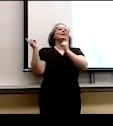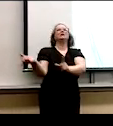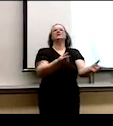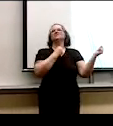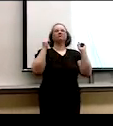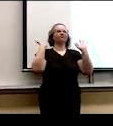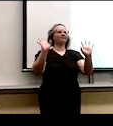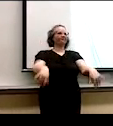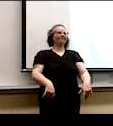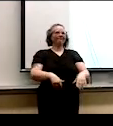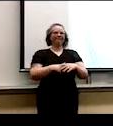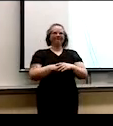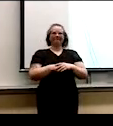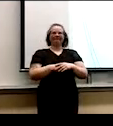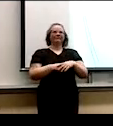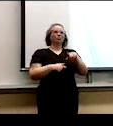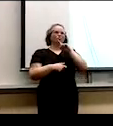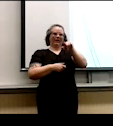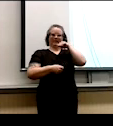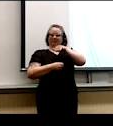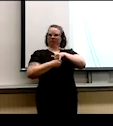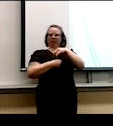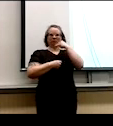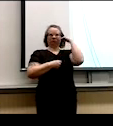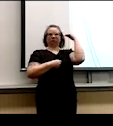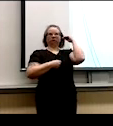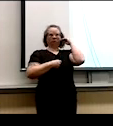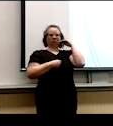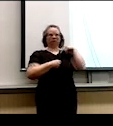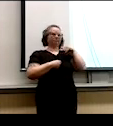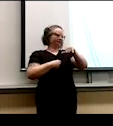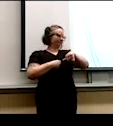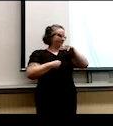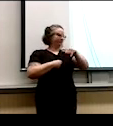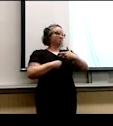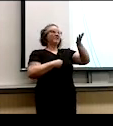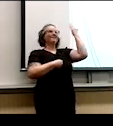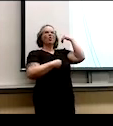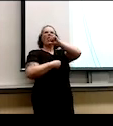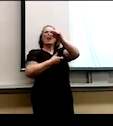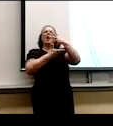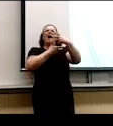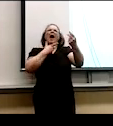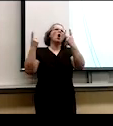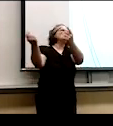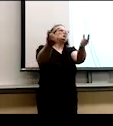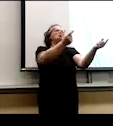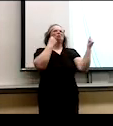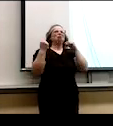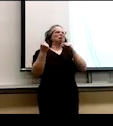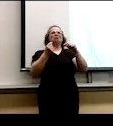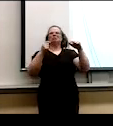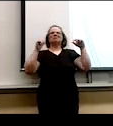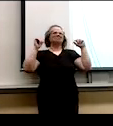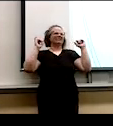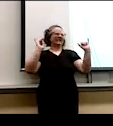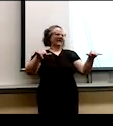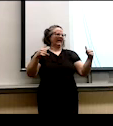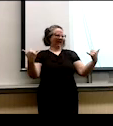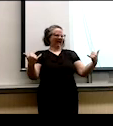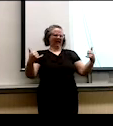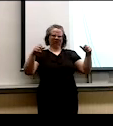loss of interest in the activities they previously enjoyed. And then there's a spectrum for the psychiatrist in the room.